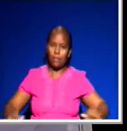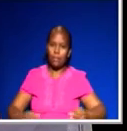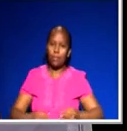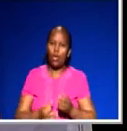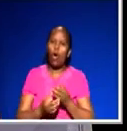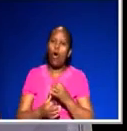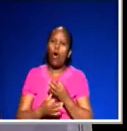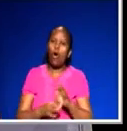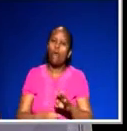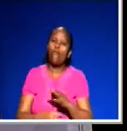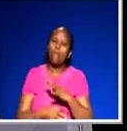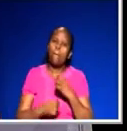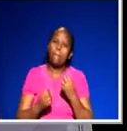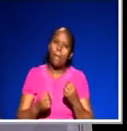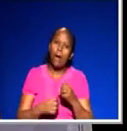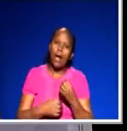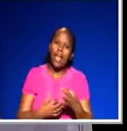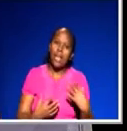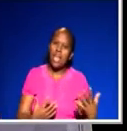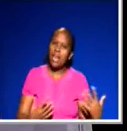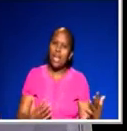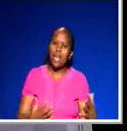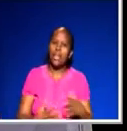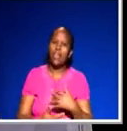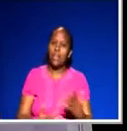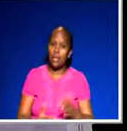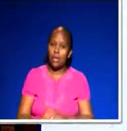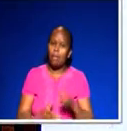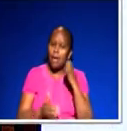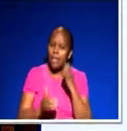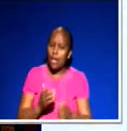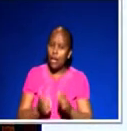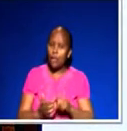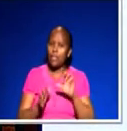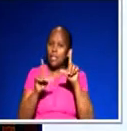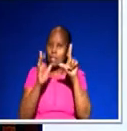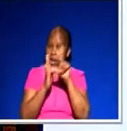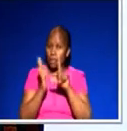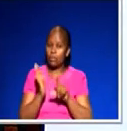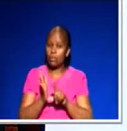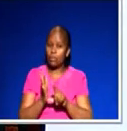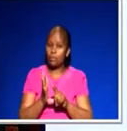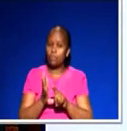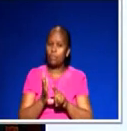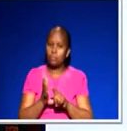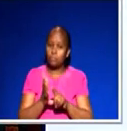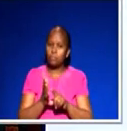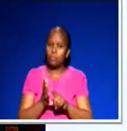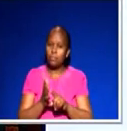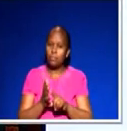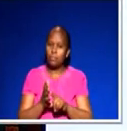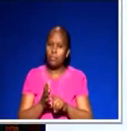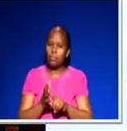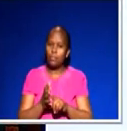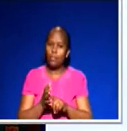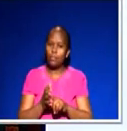of any object. By the end of this session, or this lesson,